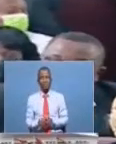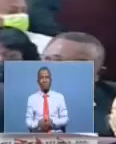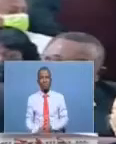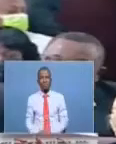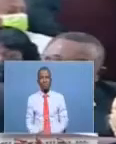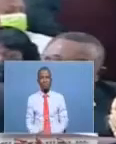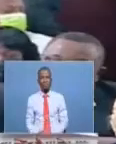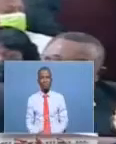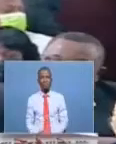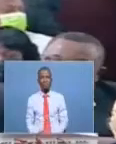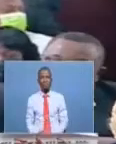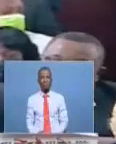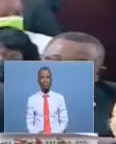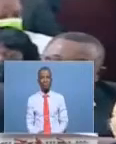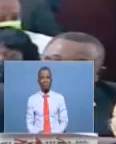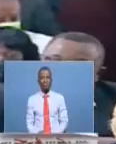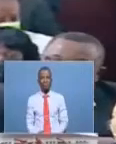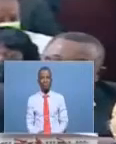Now, my lords,